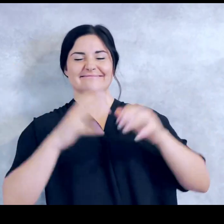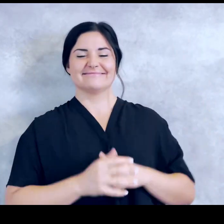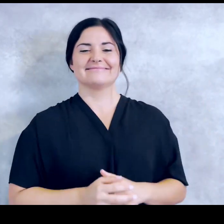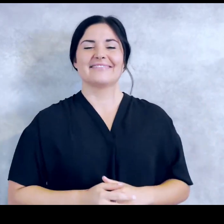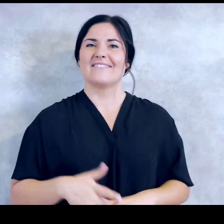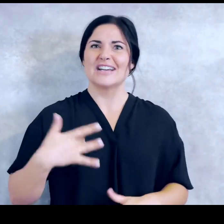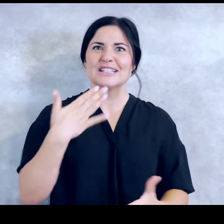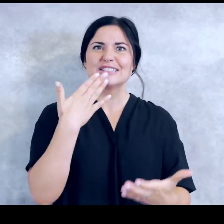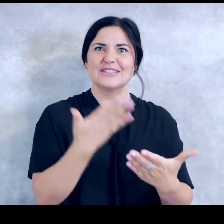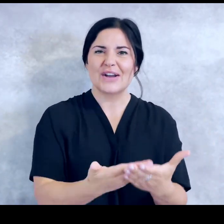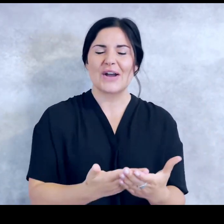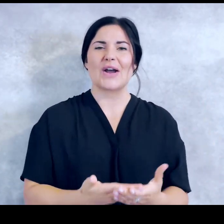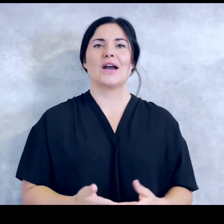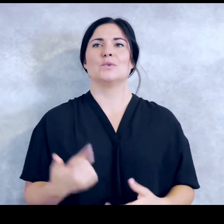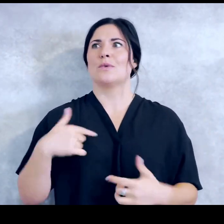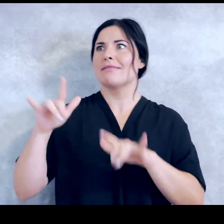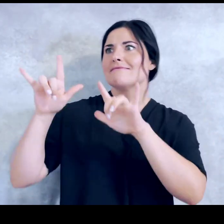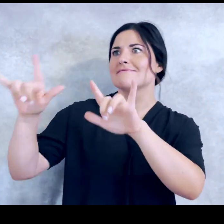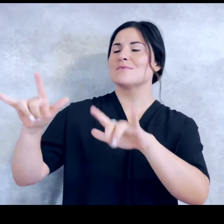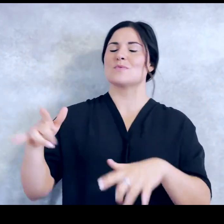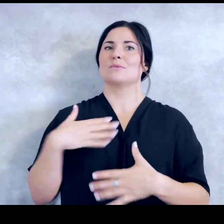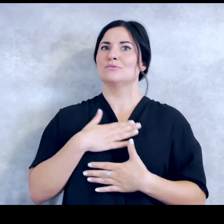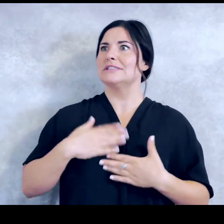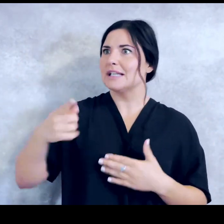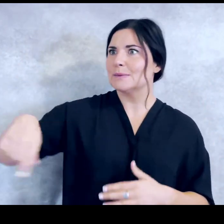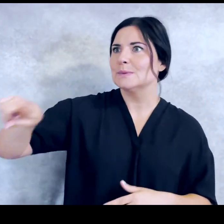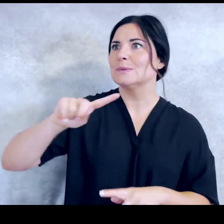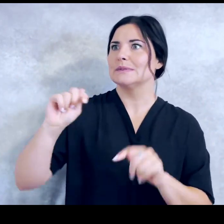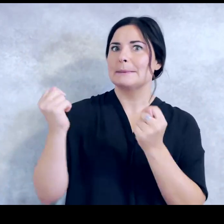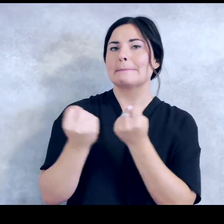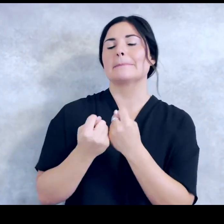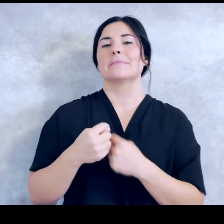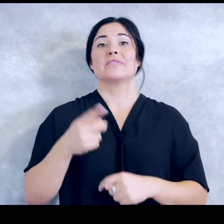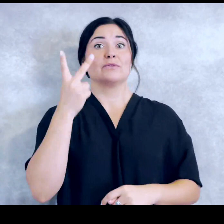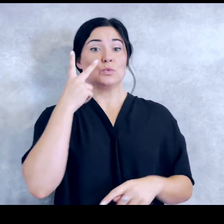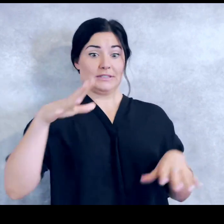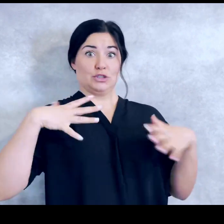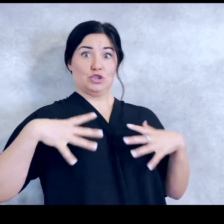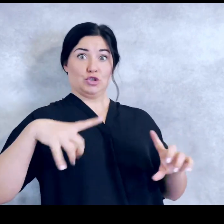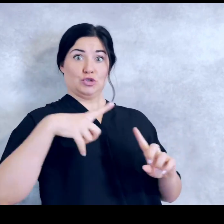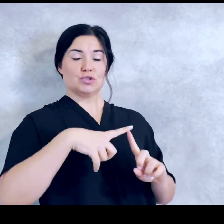Oh, man, that feels good. So be loved on. Be appreciated, team members. If